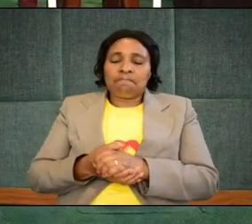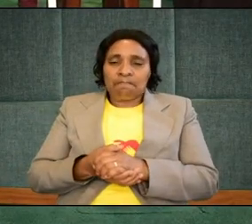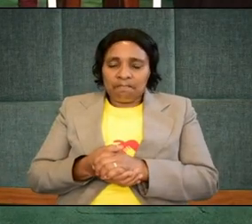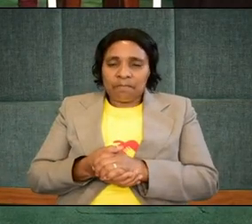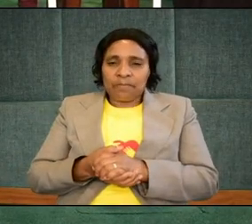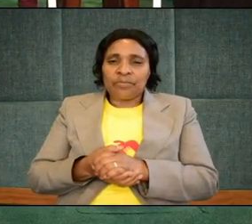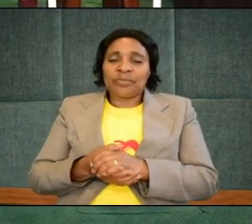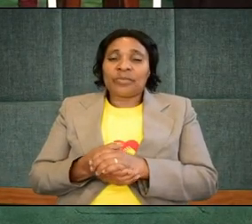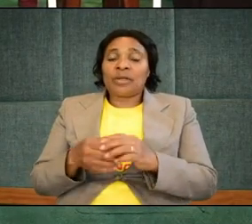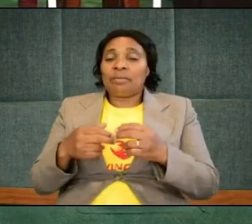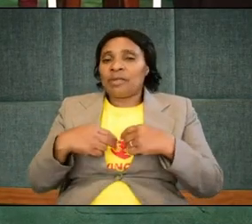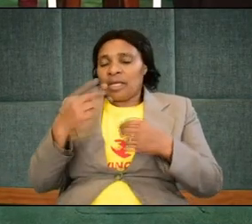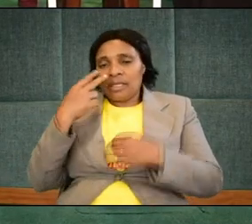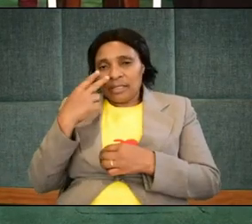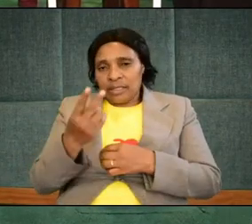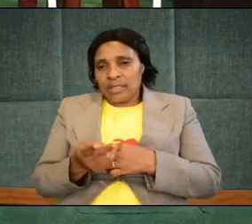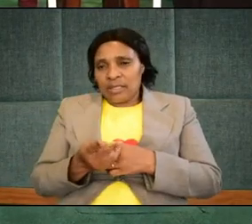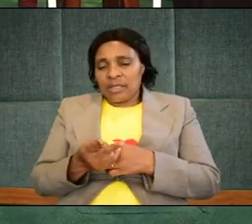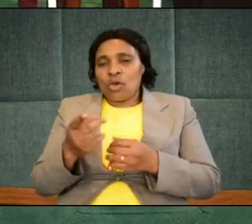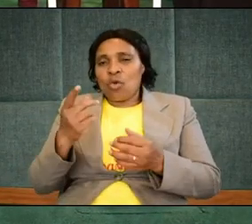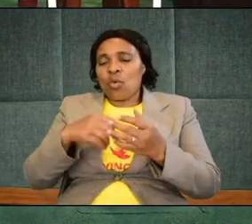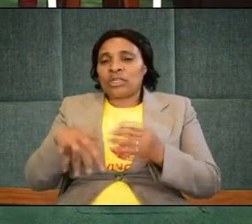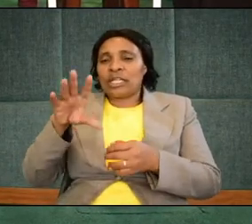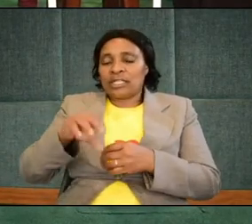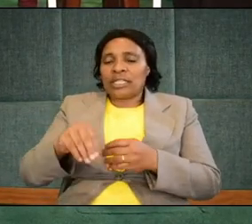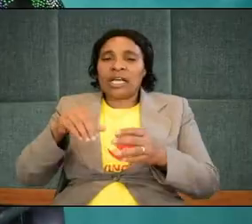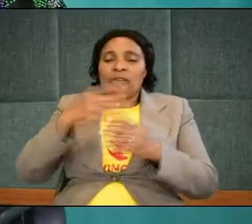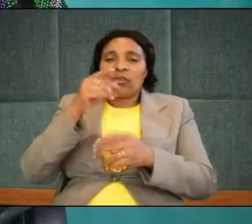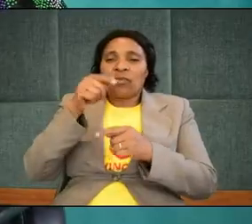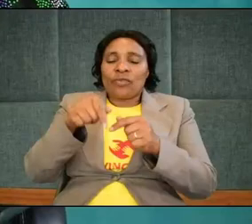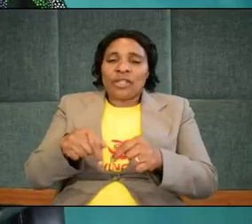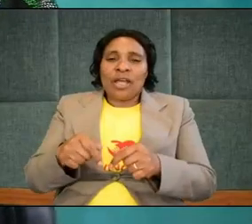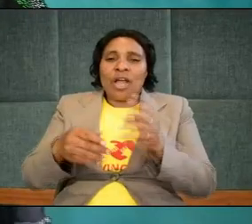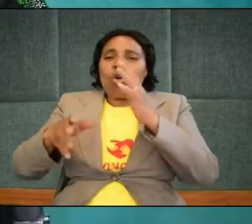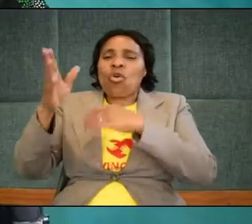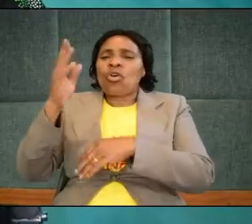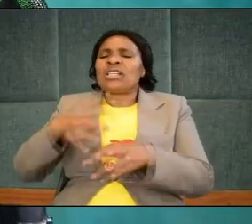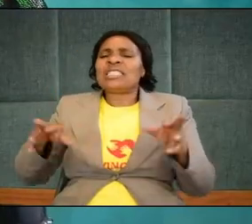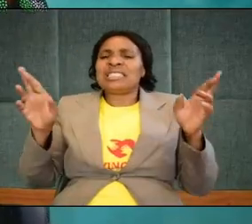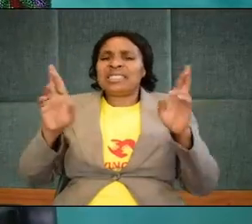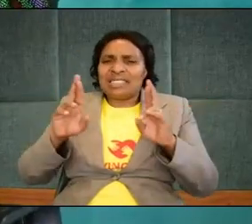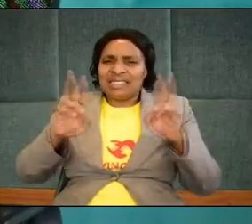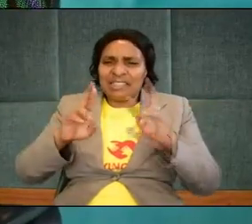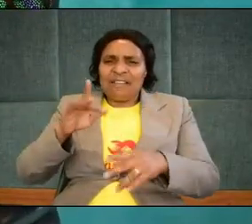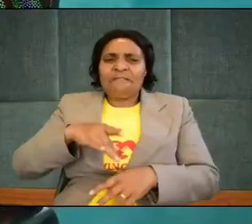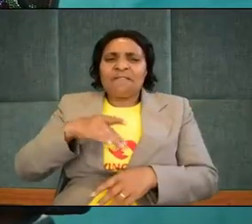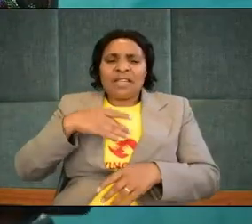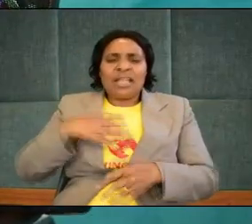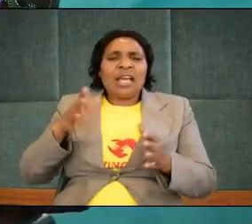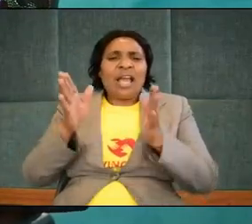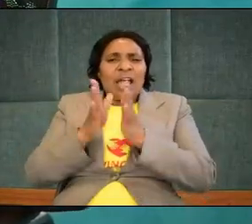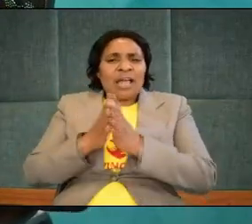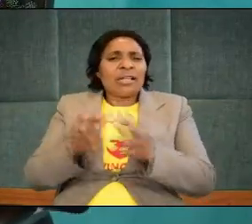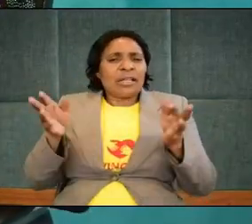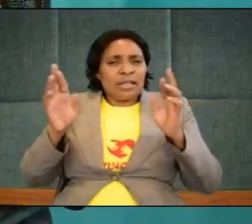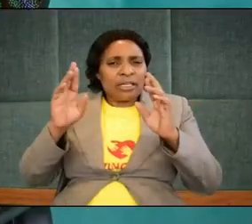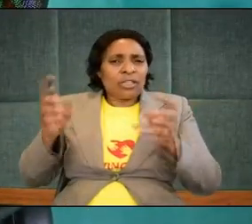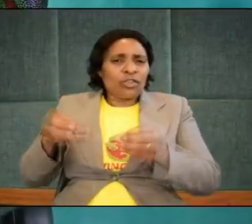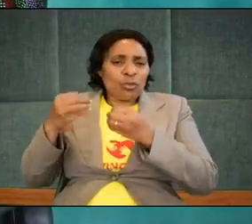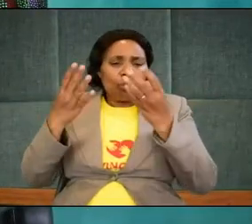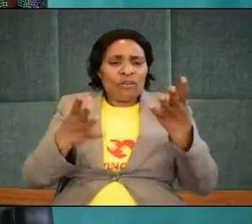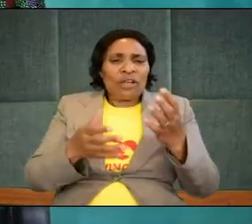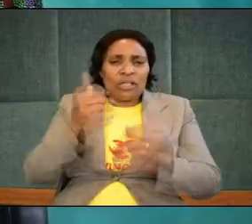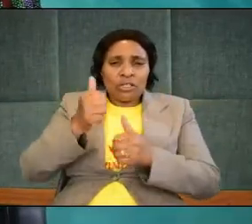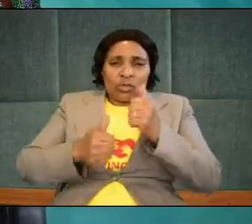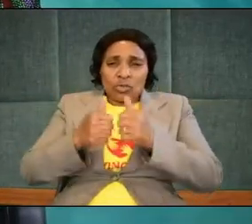And as I see it, what I can take out of here is that God is ready, willing, and set to provide us with that which